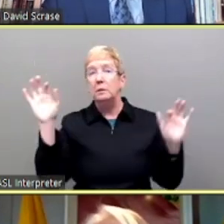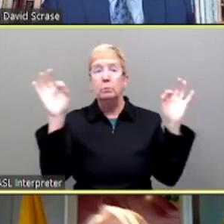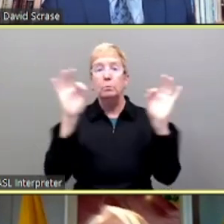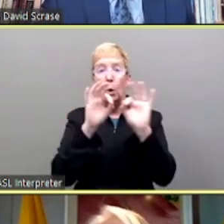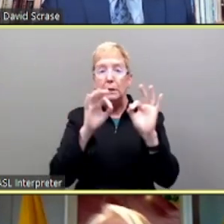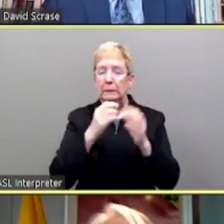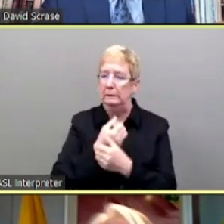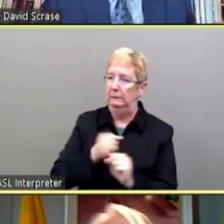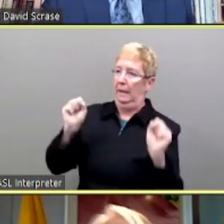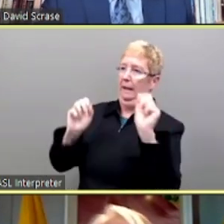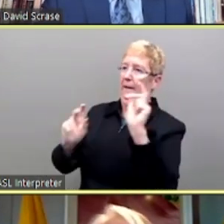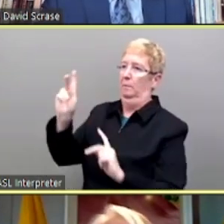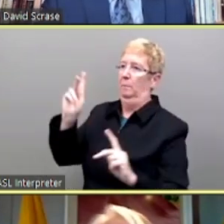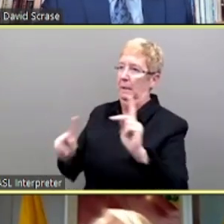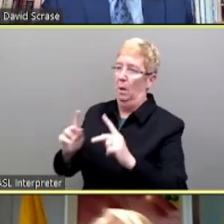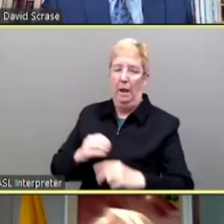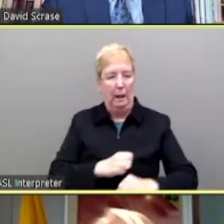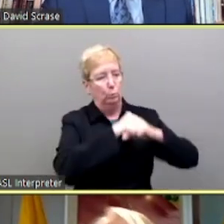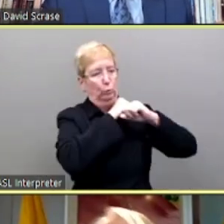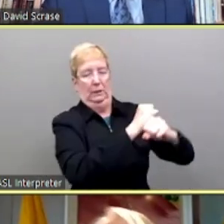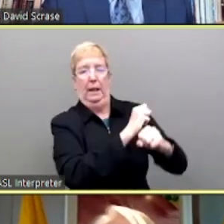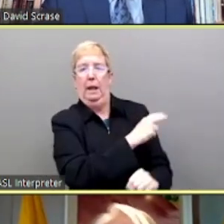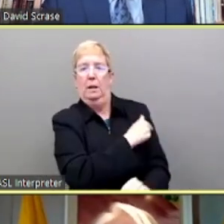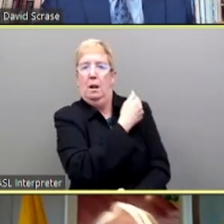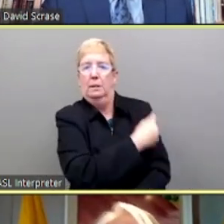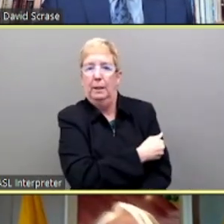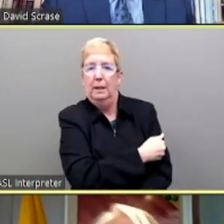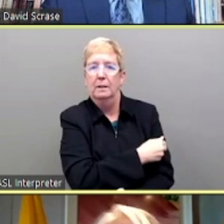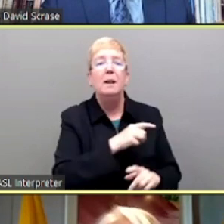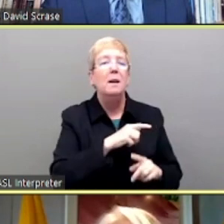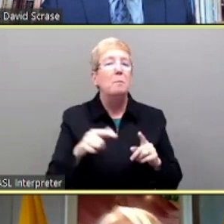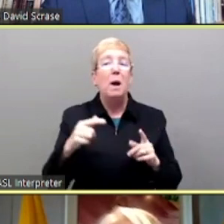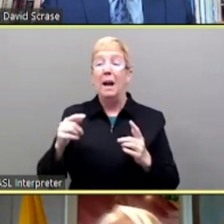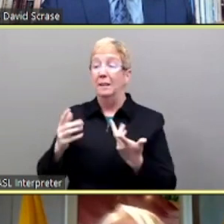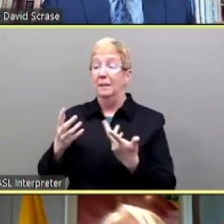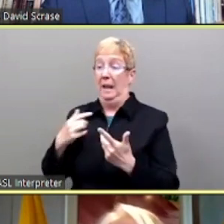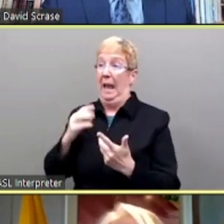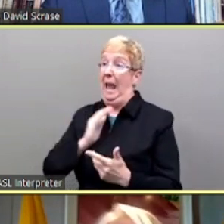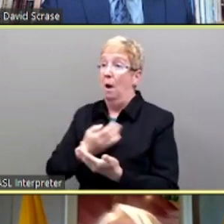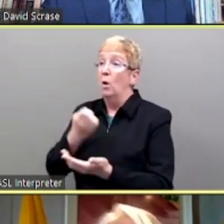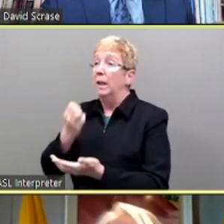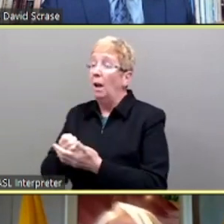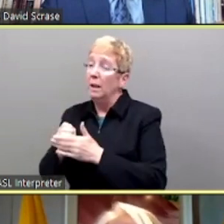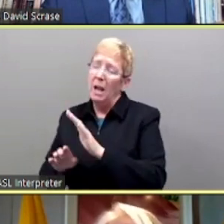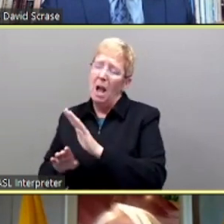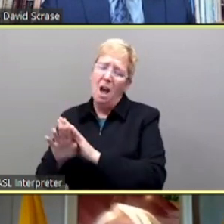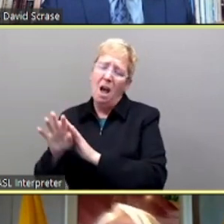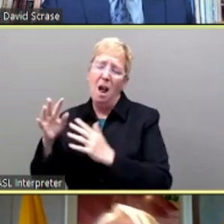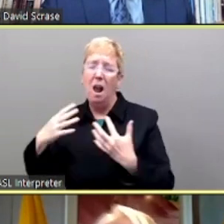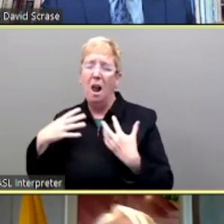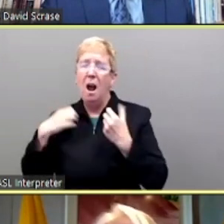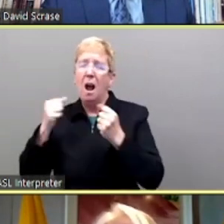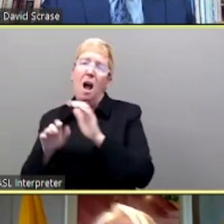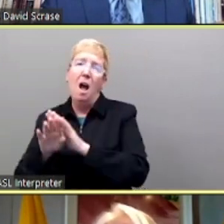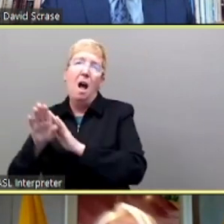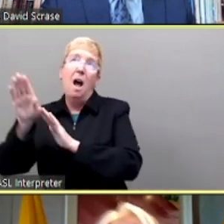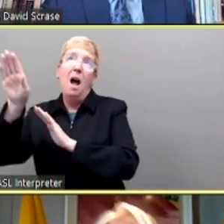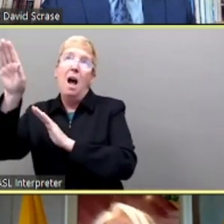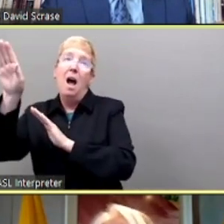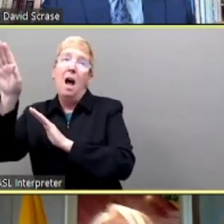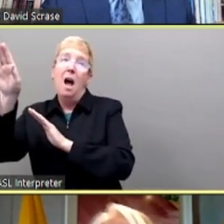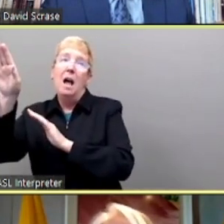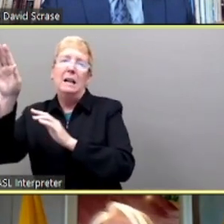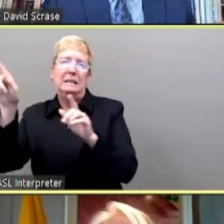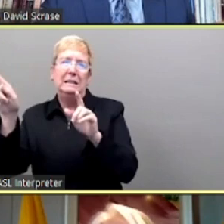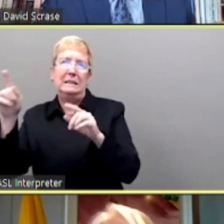hospitals, but we can't continue our economic recovery and our positive economic journey if we